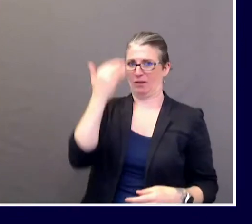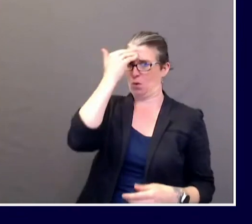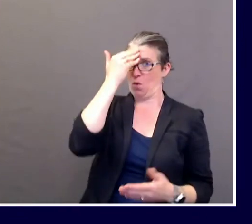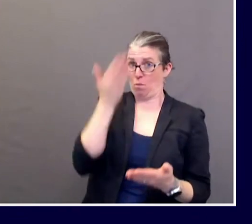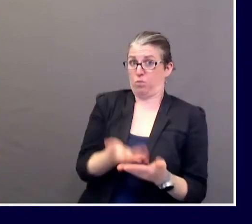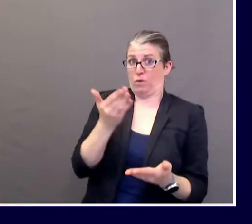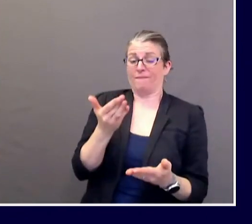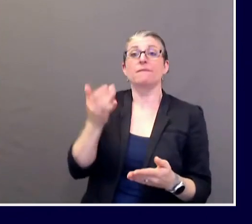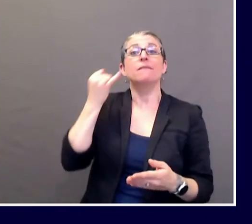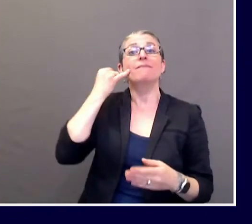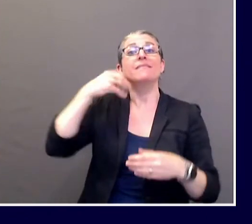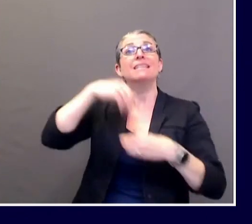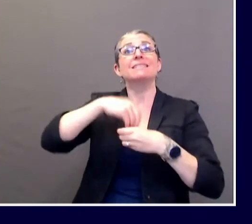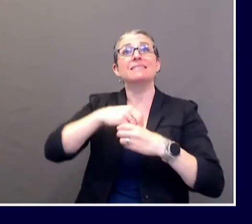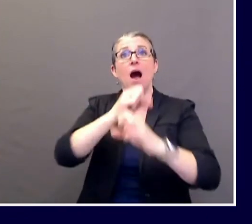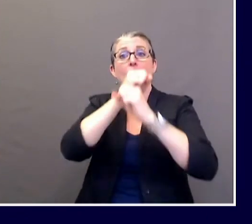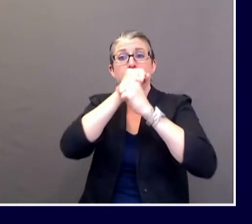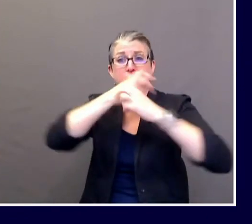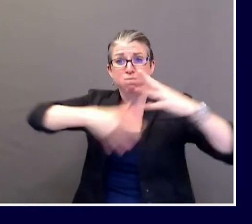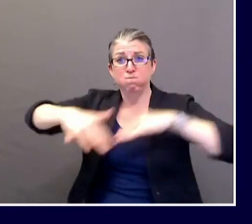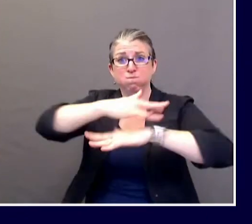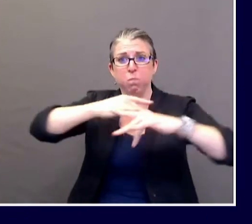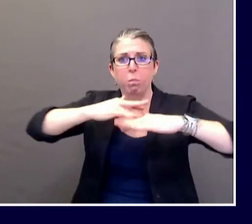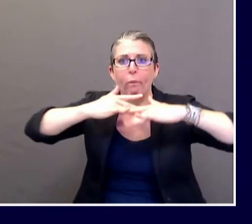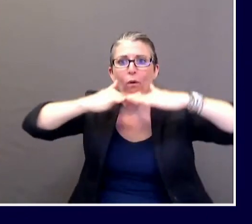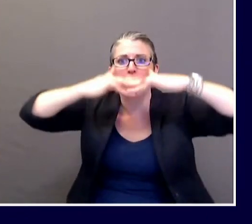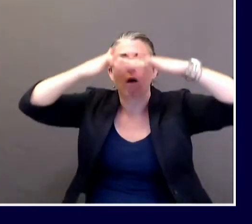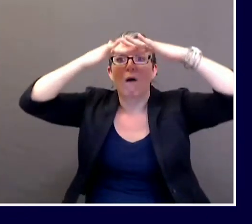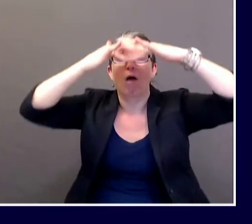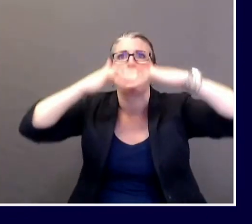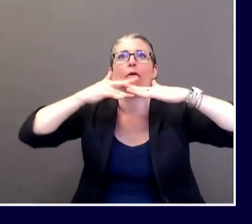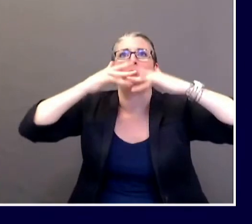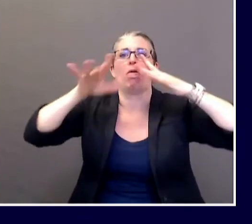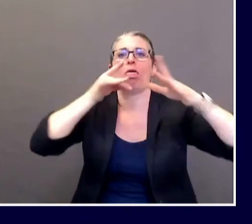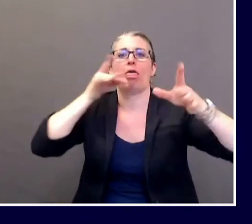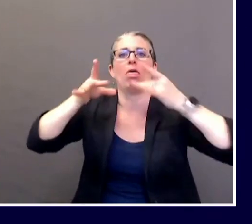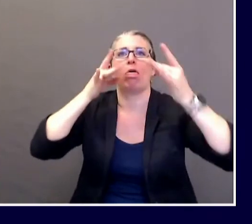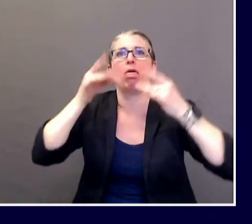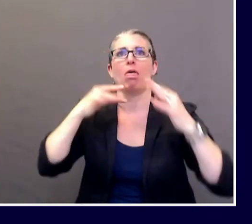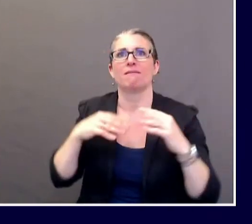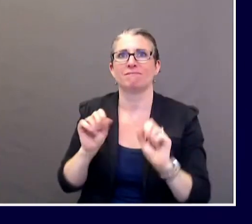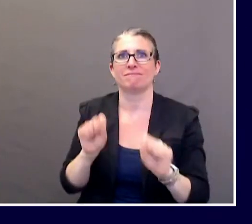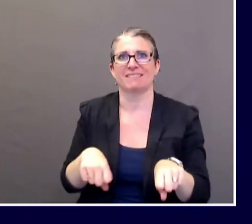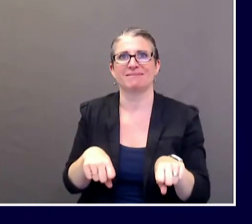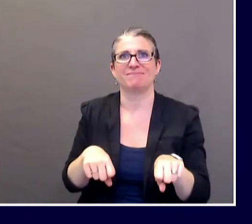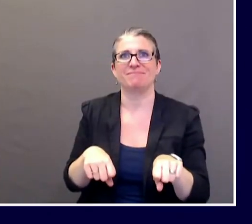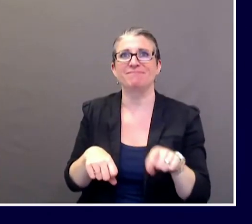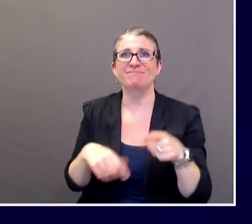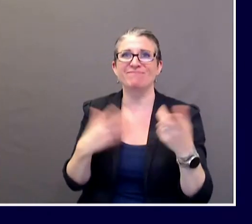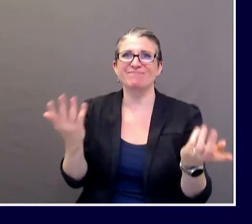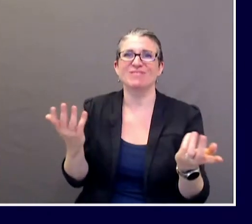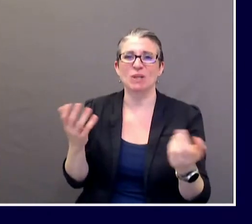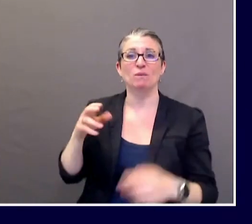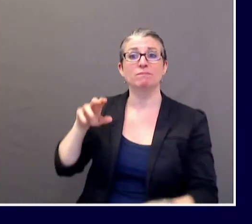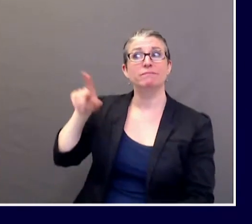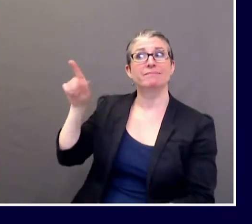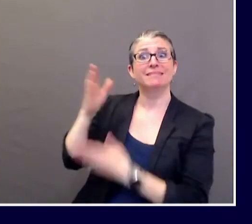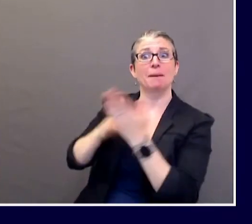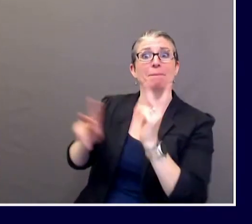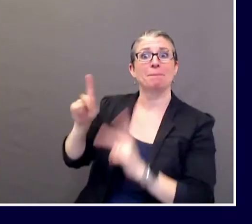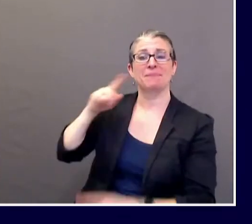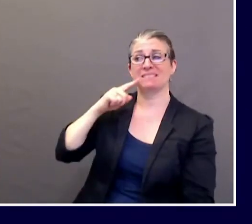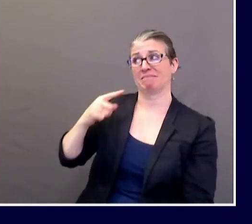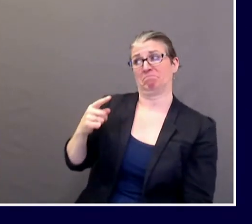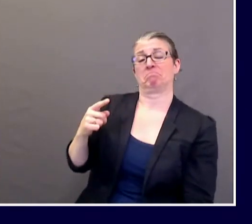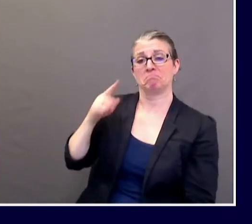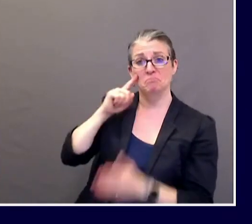nature. In terms of why today in particular, well, the US CDC has finished its analysis. It comports with the